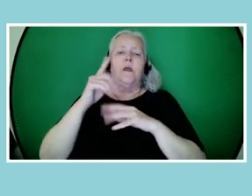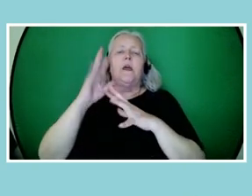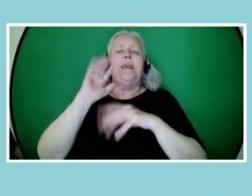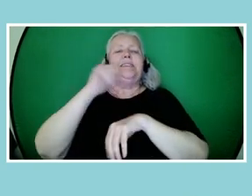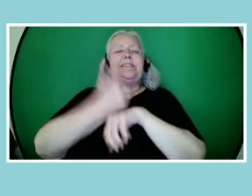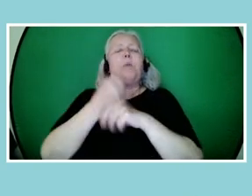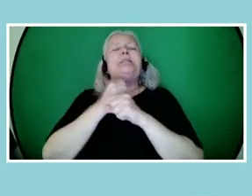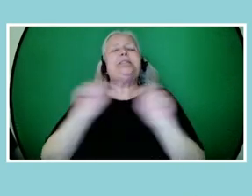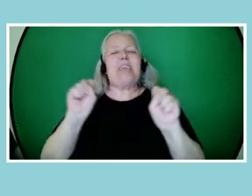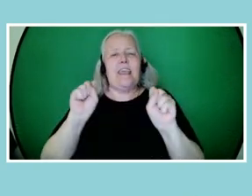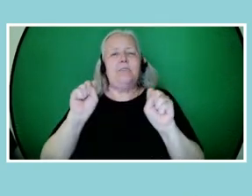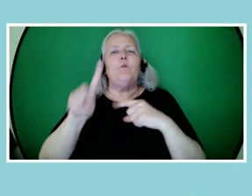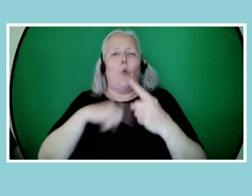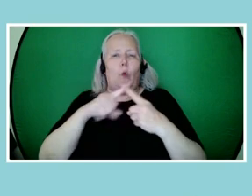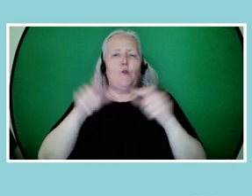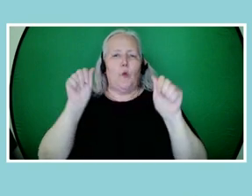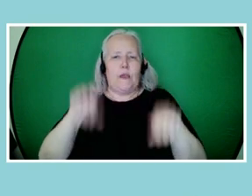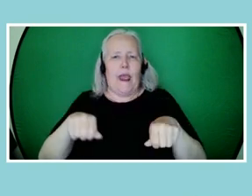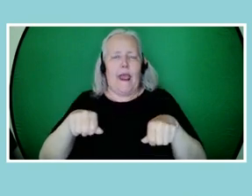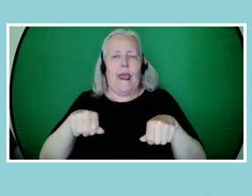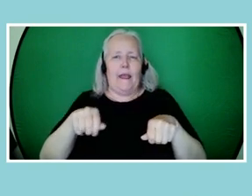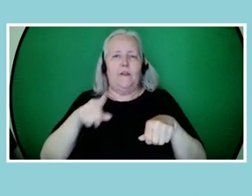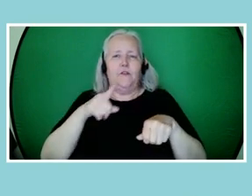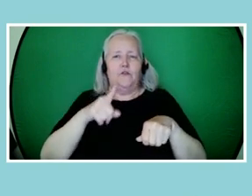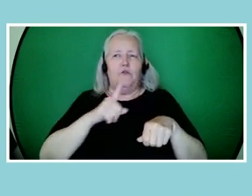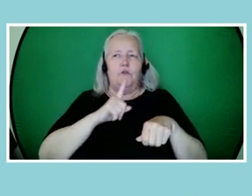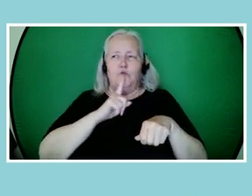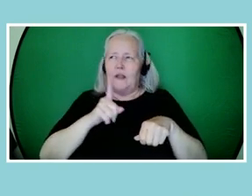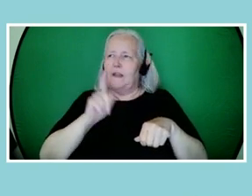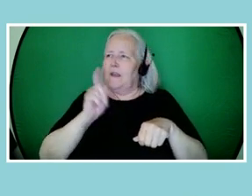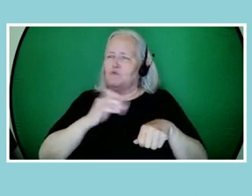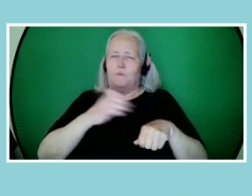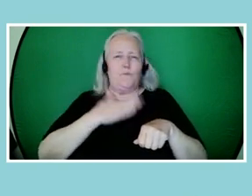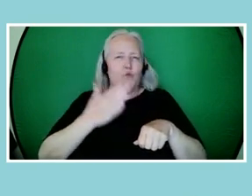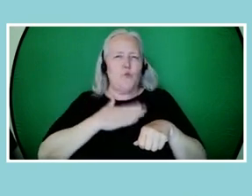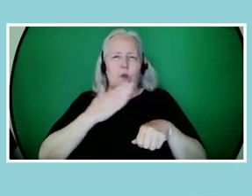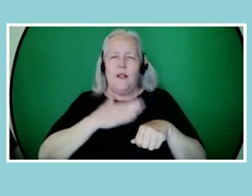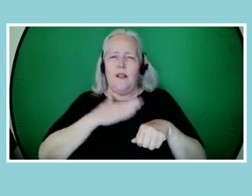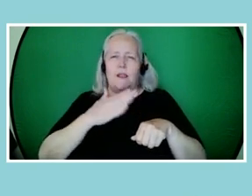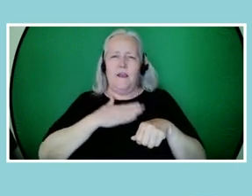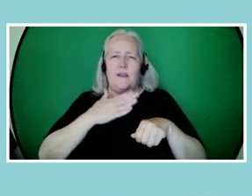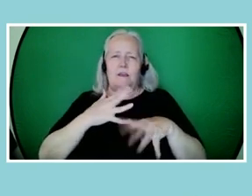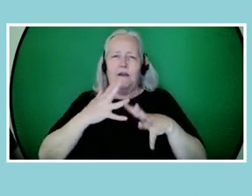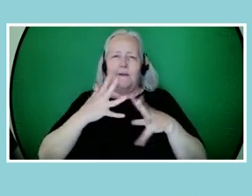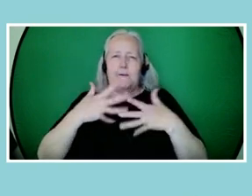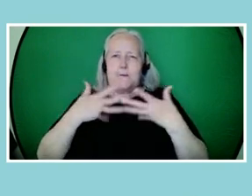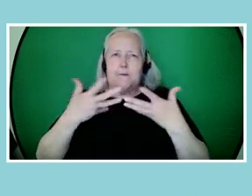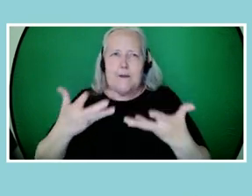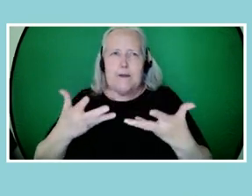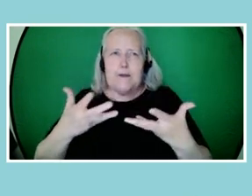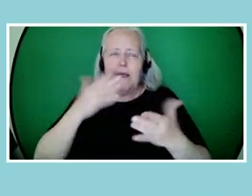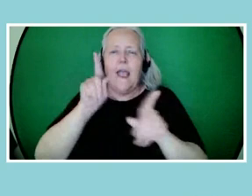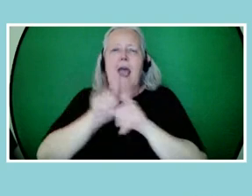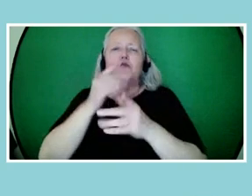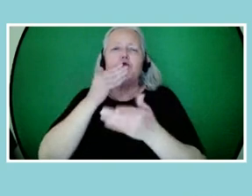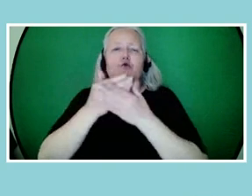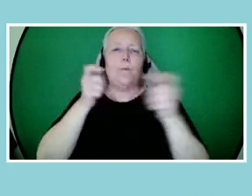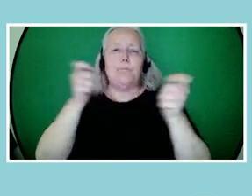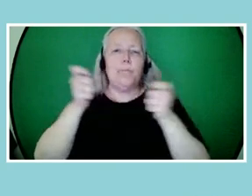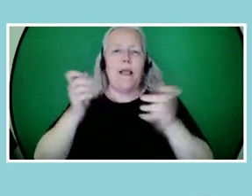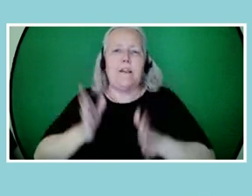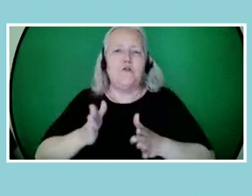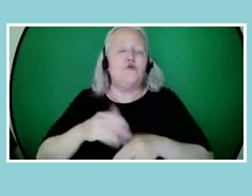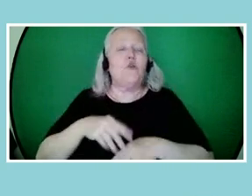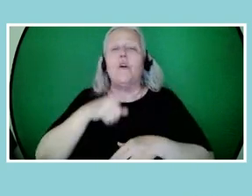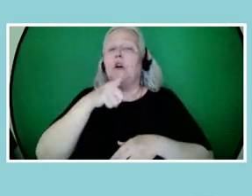a manager. You really need to live into yourself as like a manager, right? You're not here to play